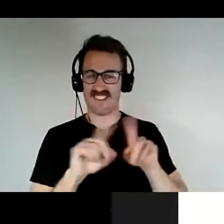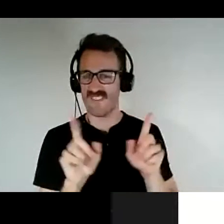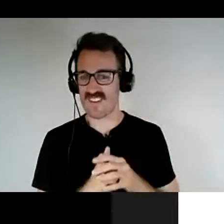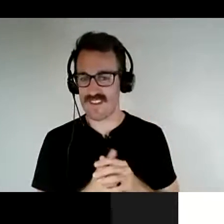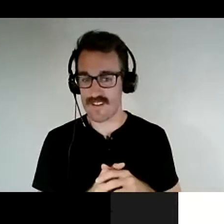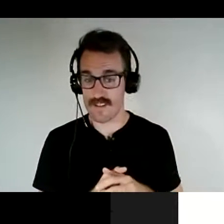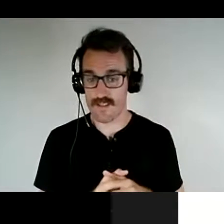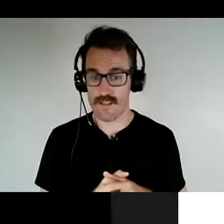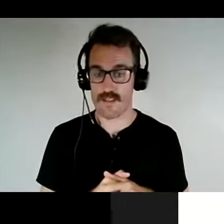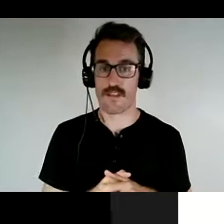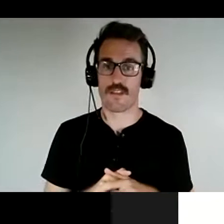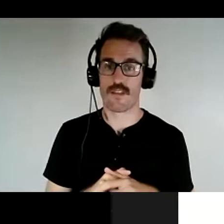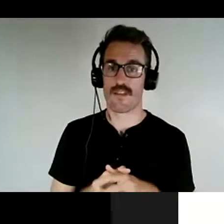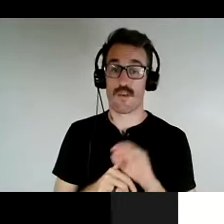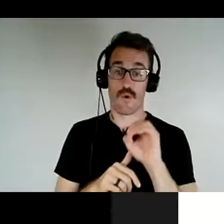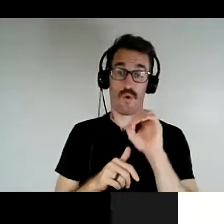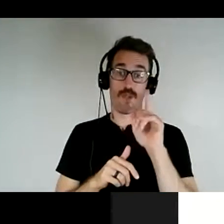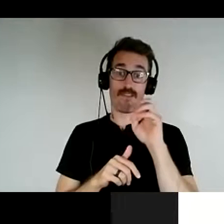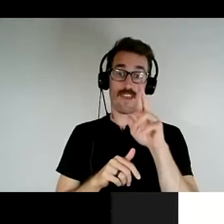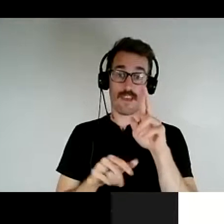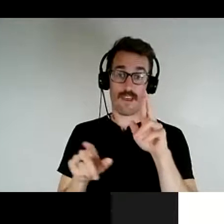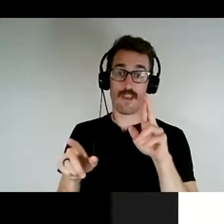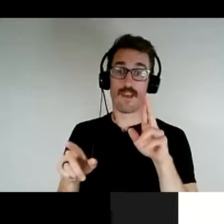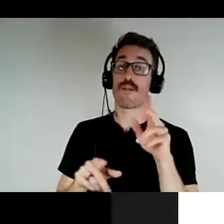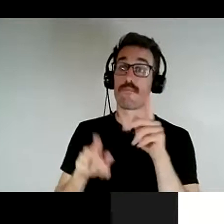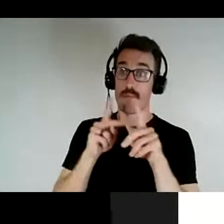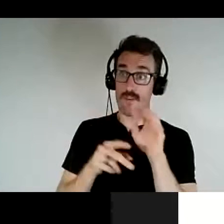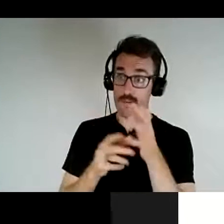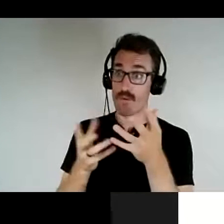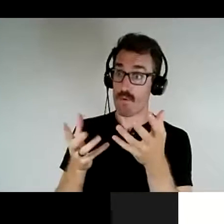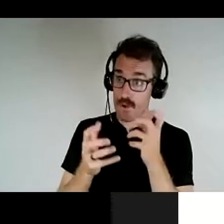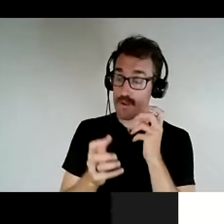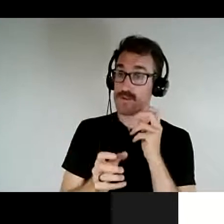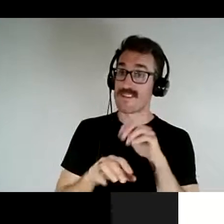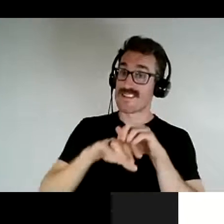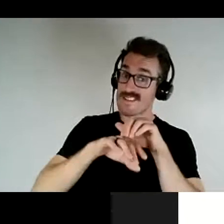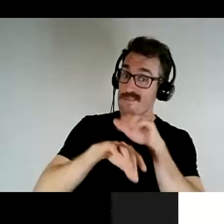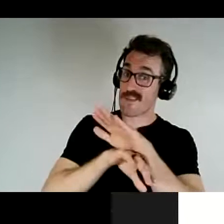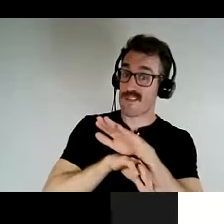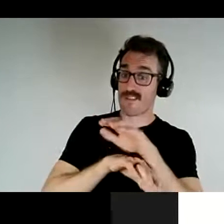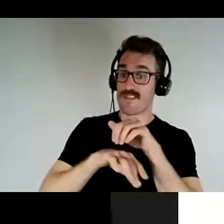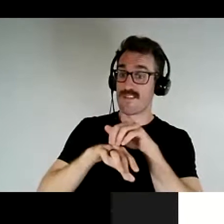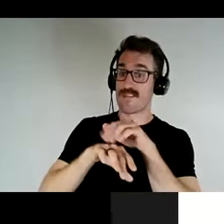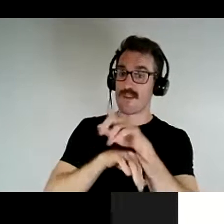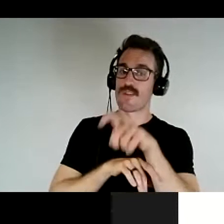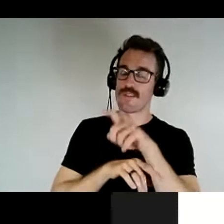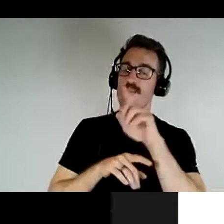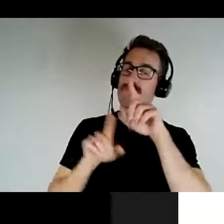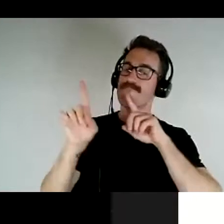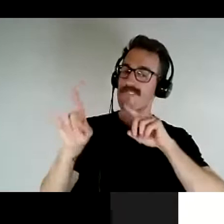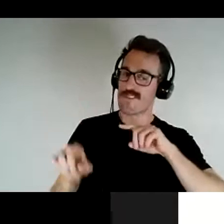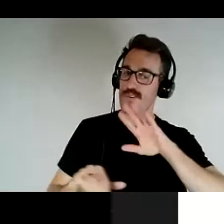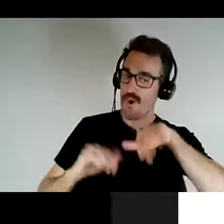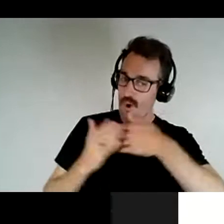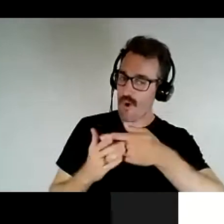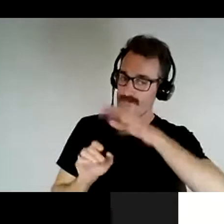I would like to add, if people want to submit their vote, they have to vote for every question, including the first one, even if this